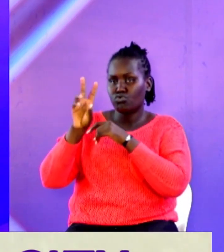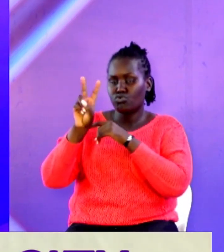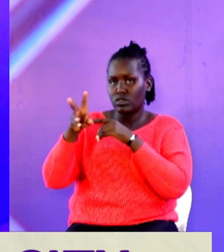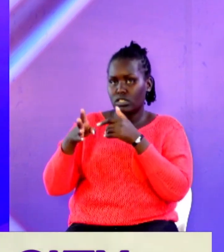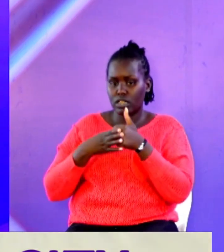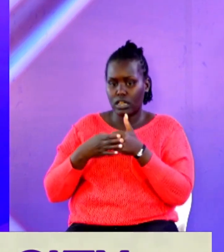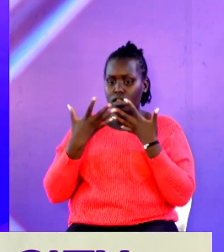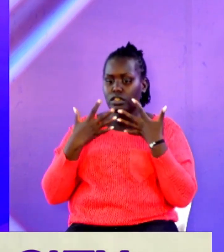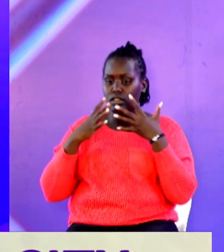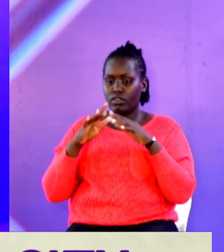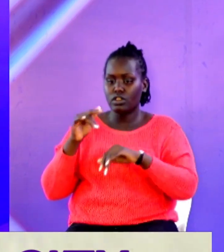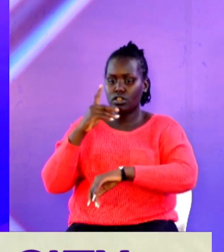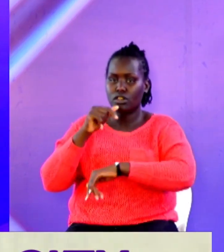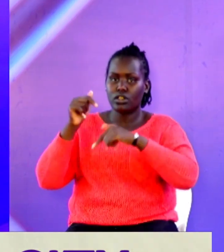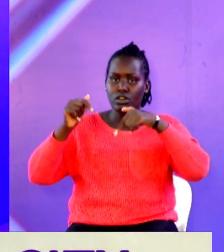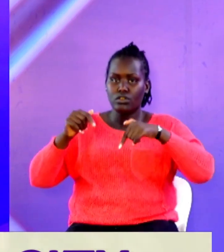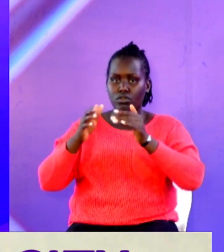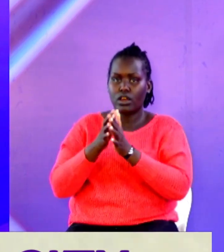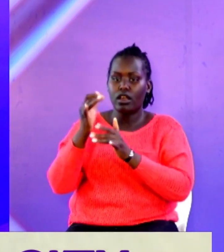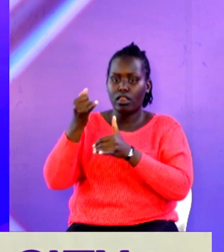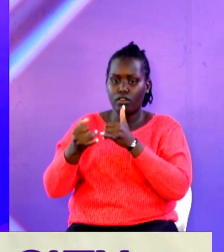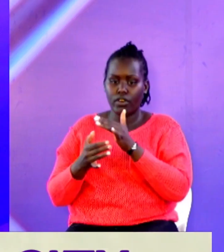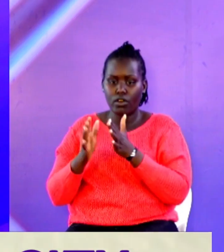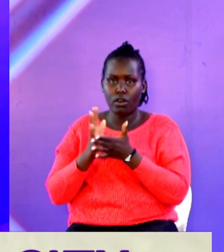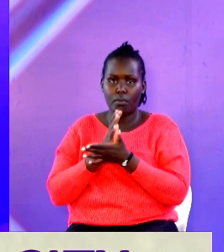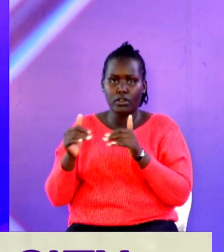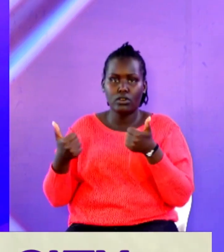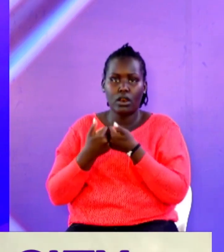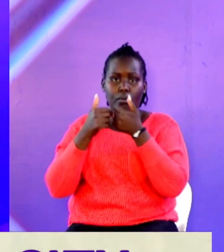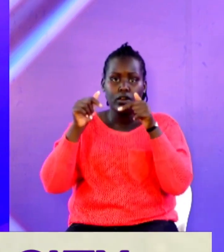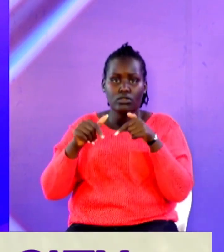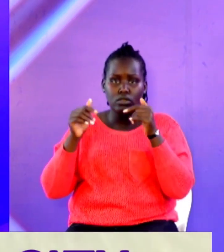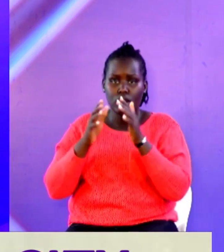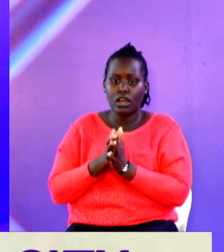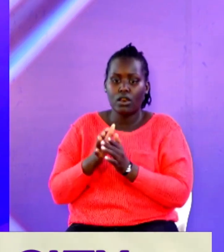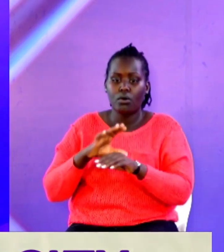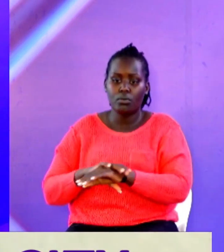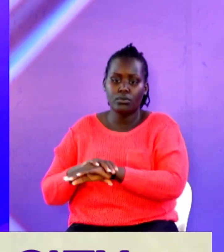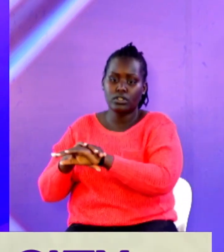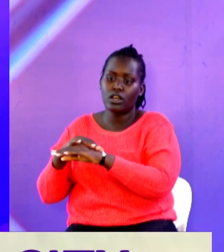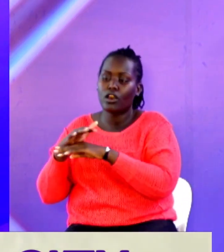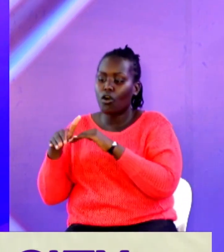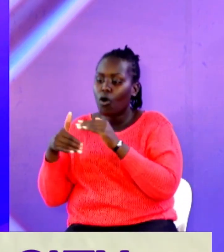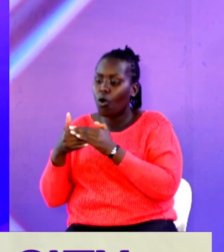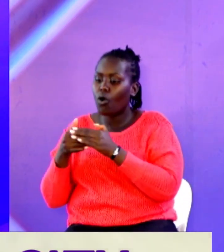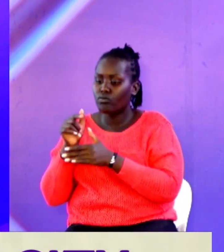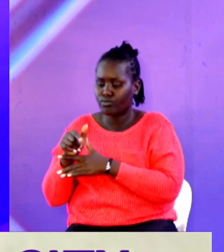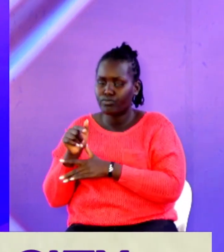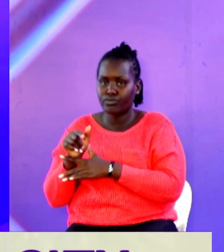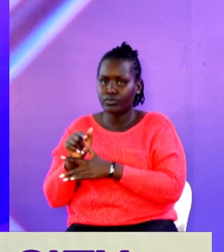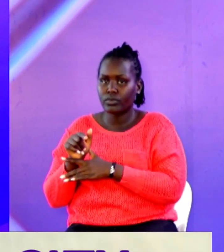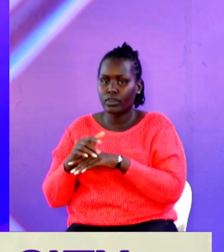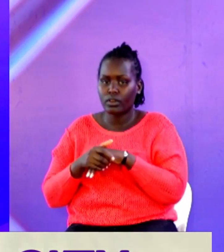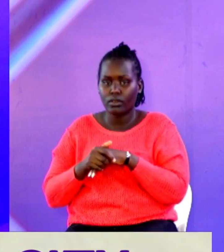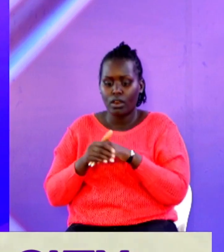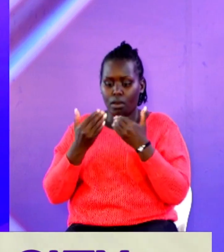ending today with the final set to happen today. Of course, we will be taking you through all this, I and my